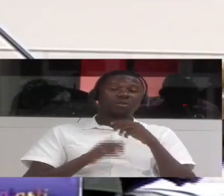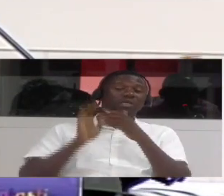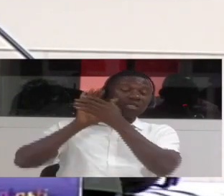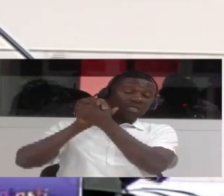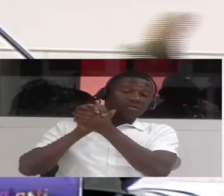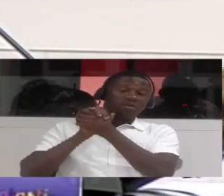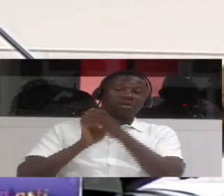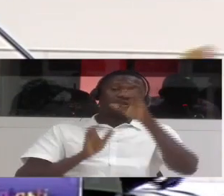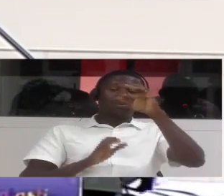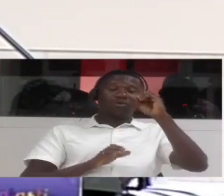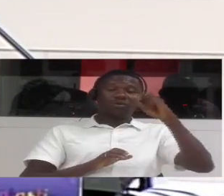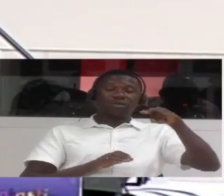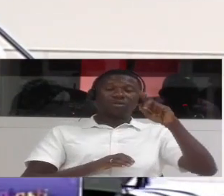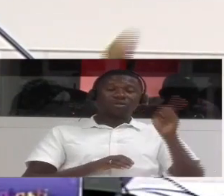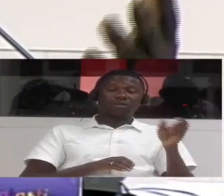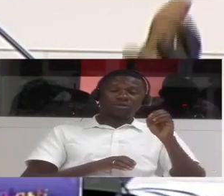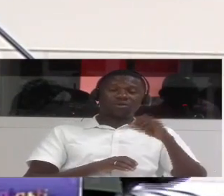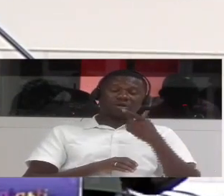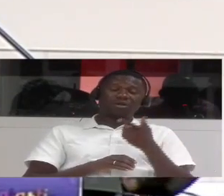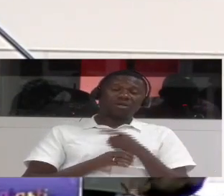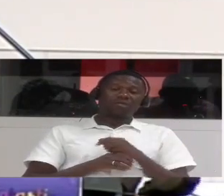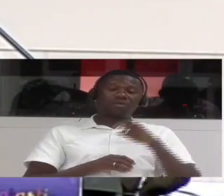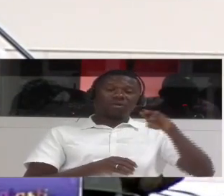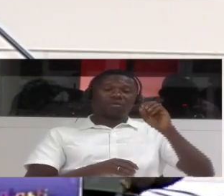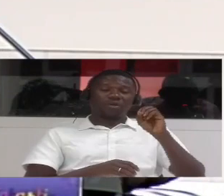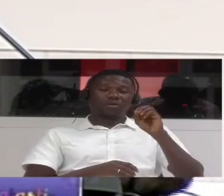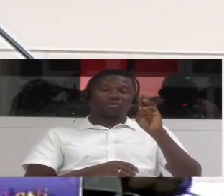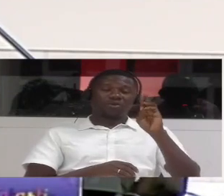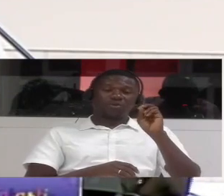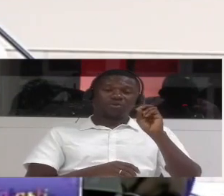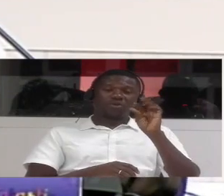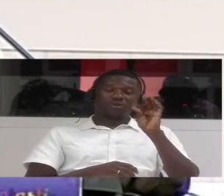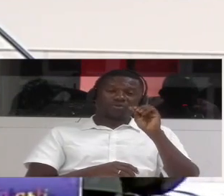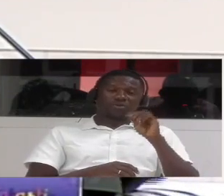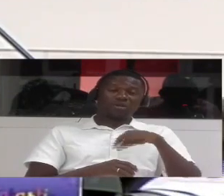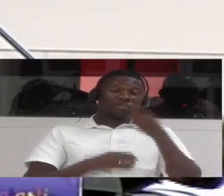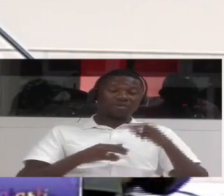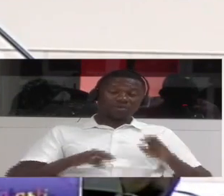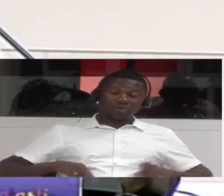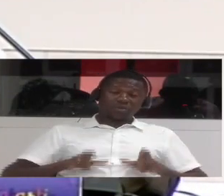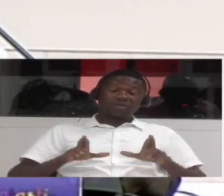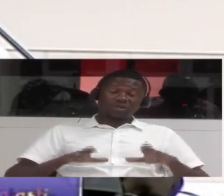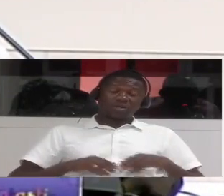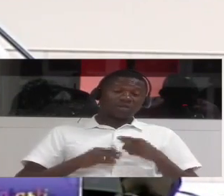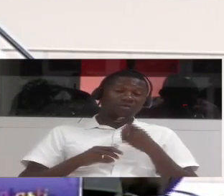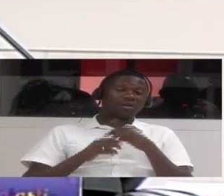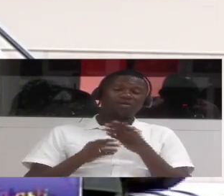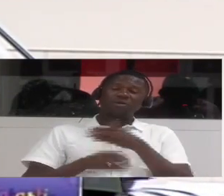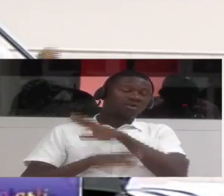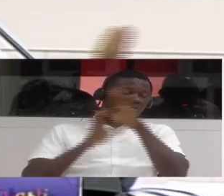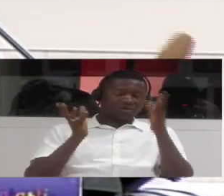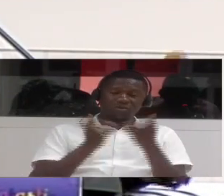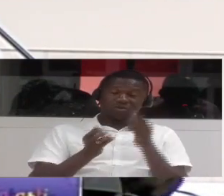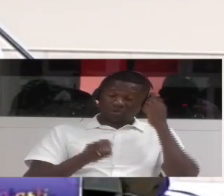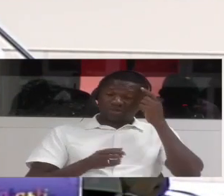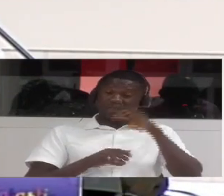you had the Gaddafis, you had the Mobutus, even as far as to Russia, I mean, where you had the Stalins, you know that these are